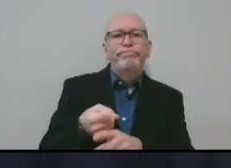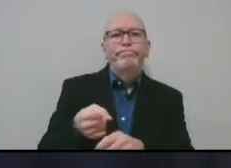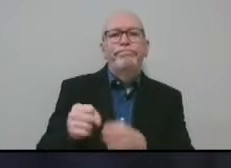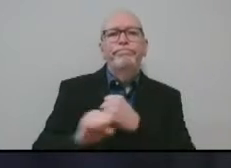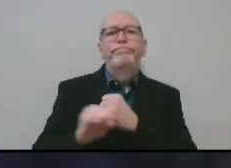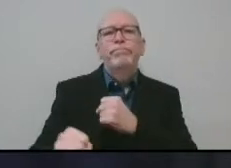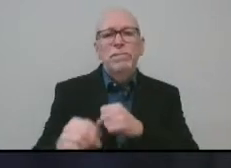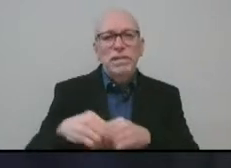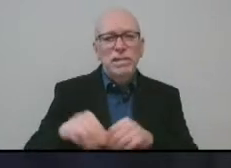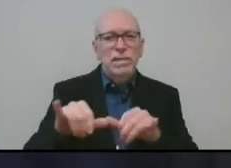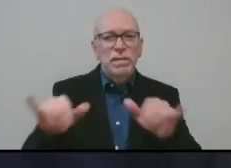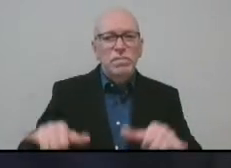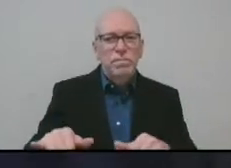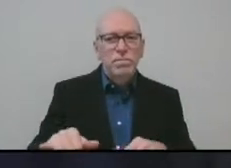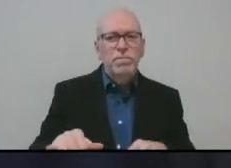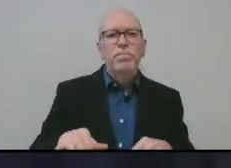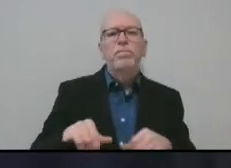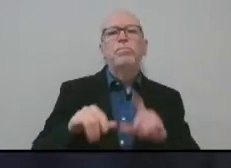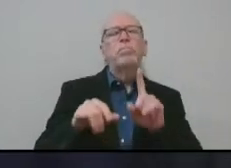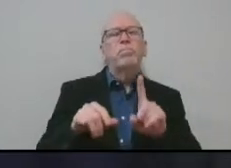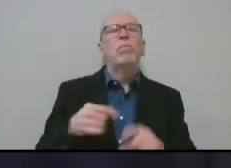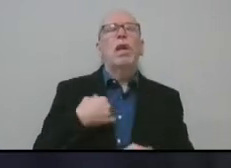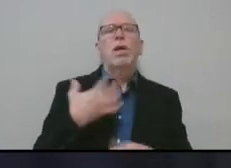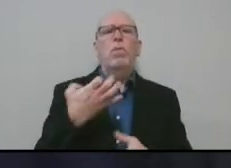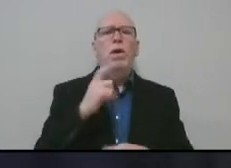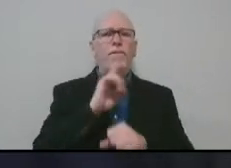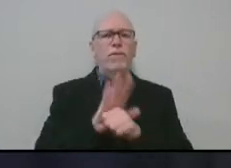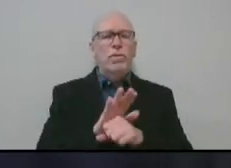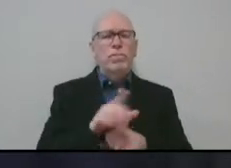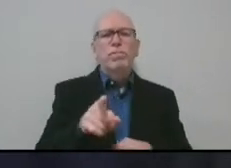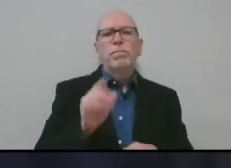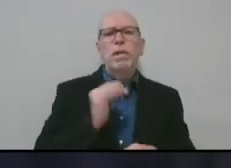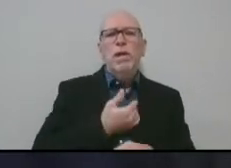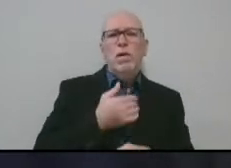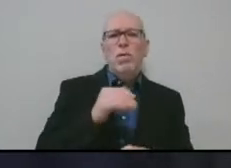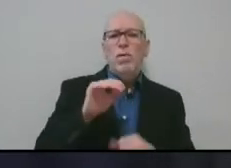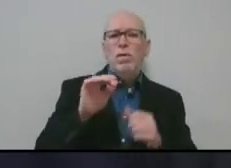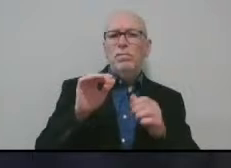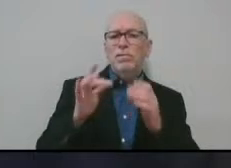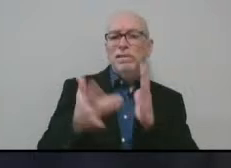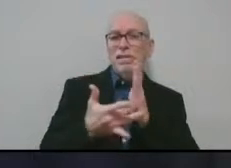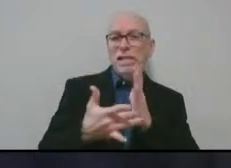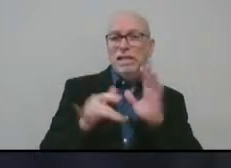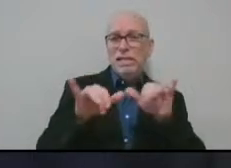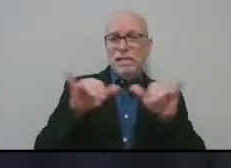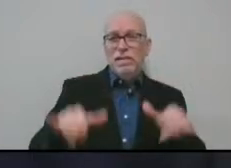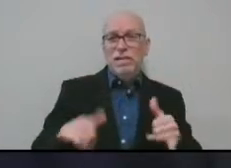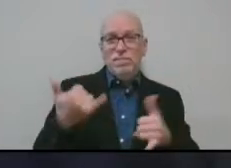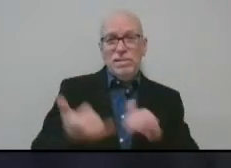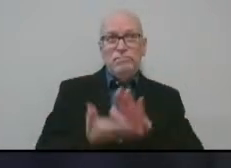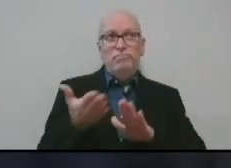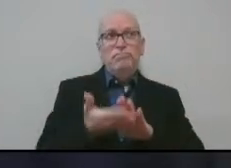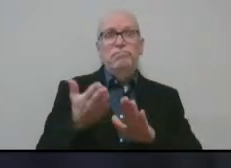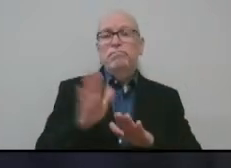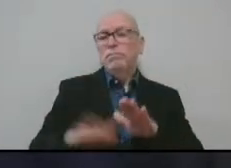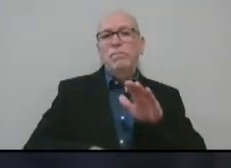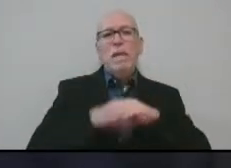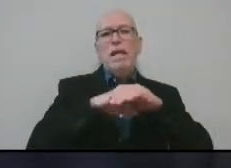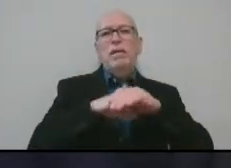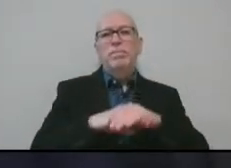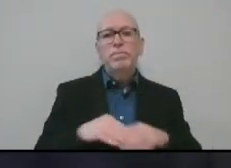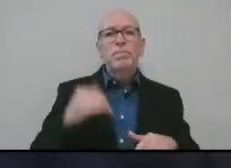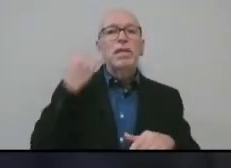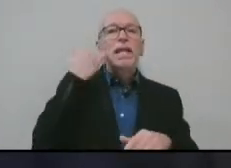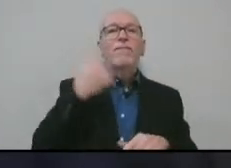one thing that I would like to reconfirm is that our IT system is working at a maximum capacity. And if we had not